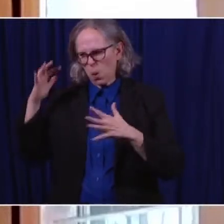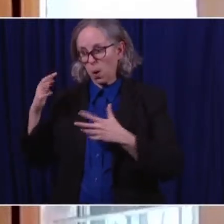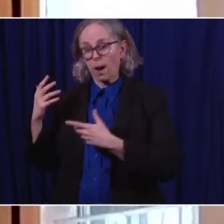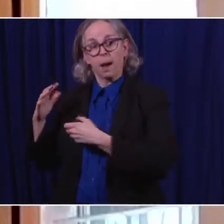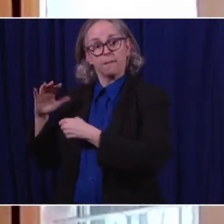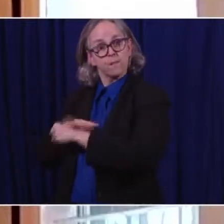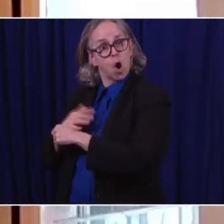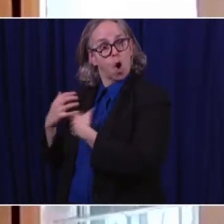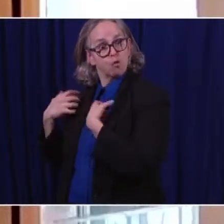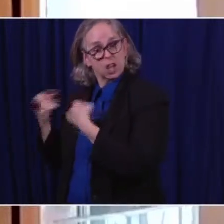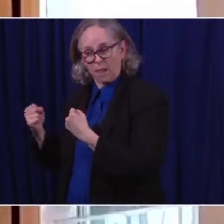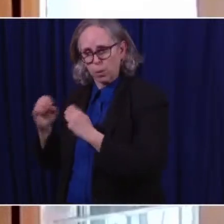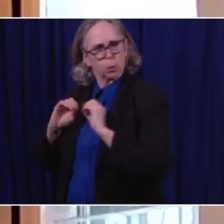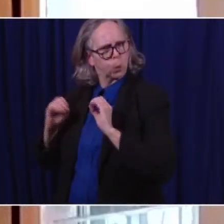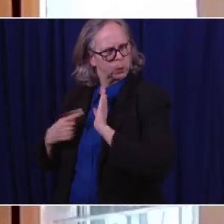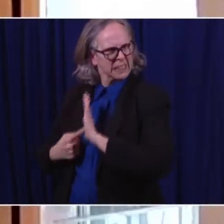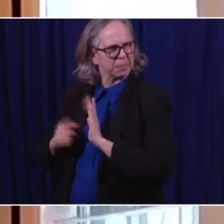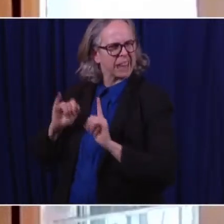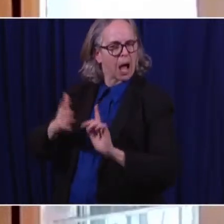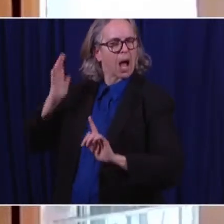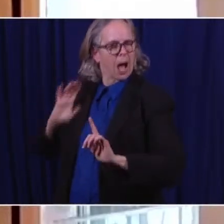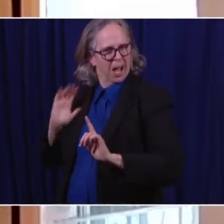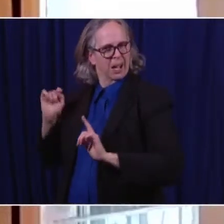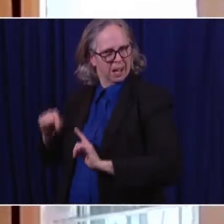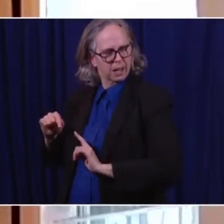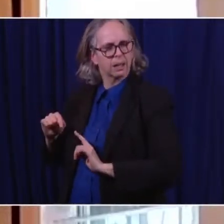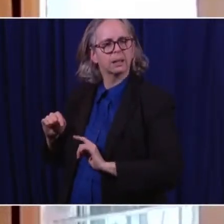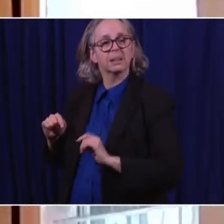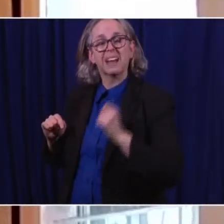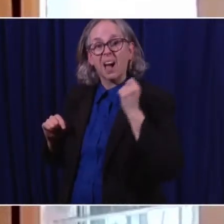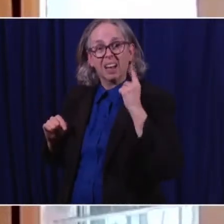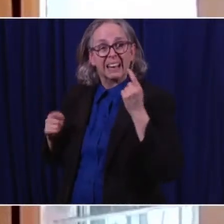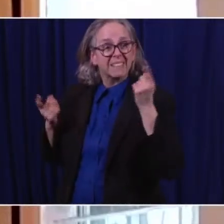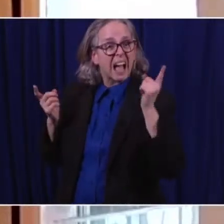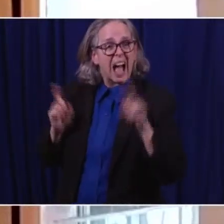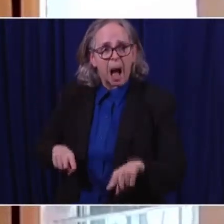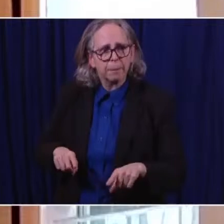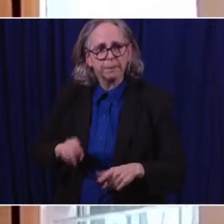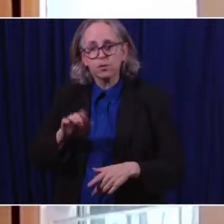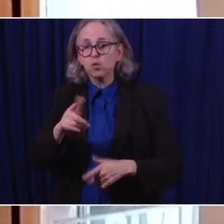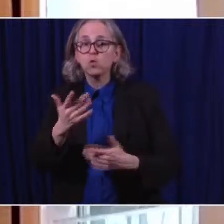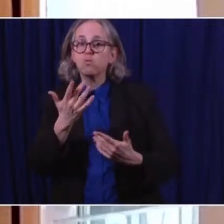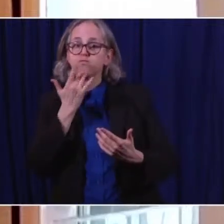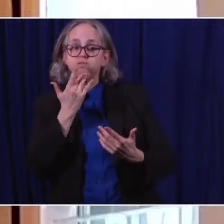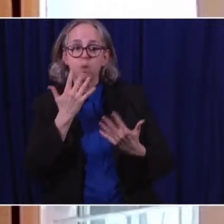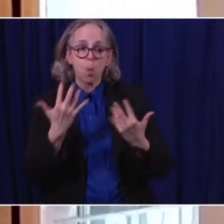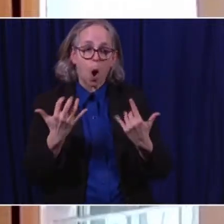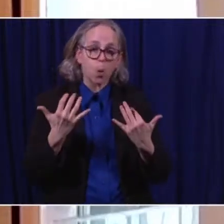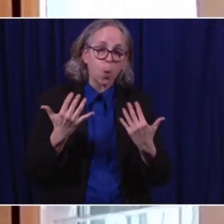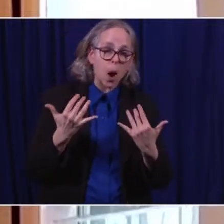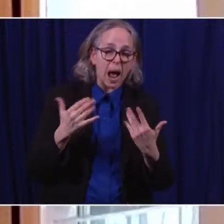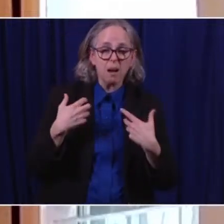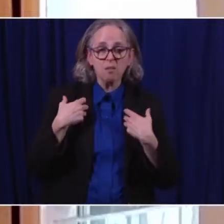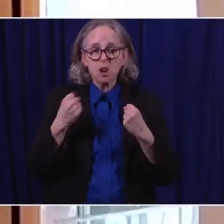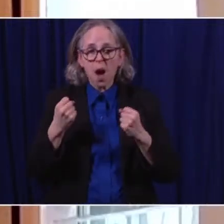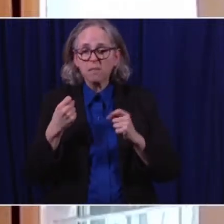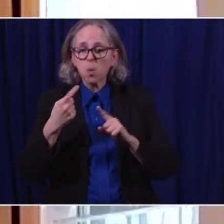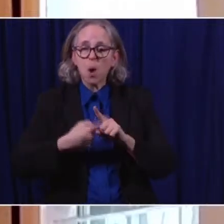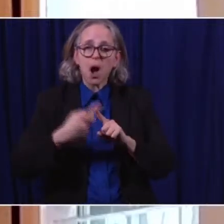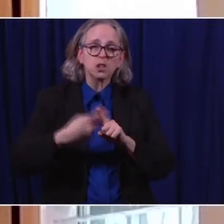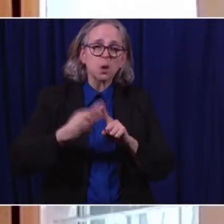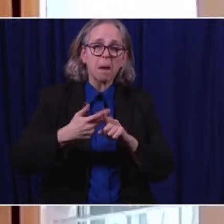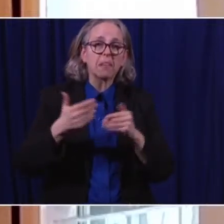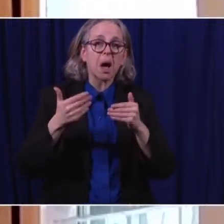do say, if you want to wait until closer to that 3-month window, that's okay. You can do that.